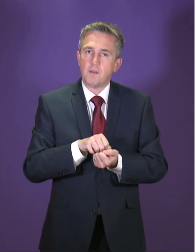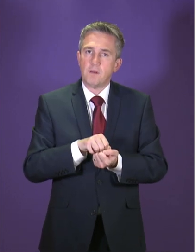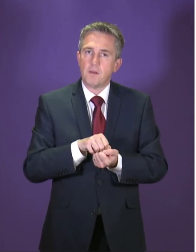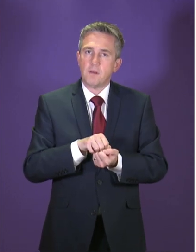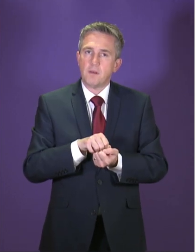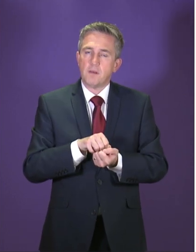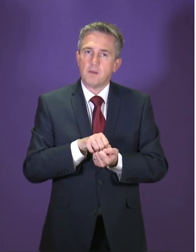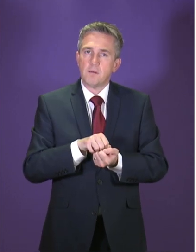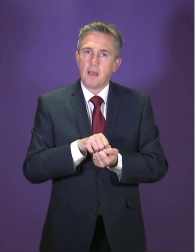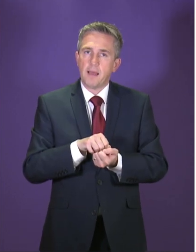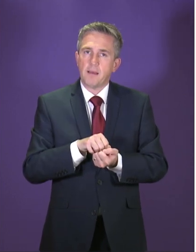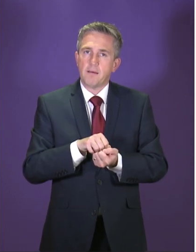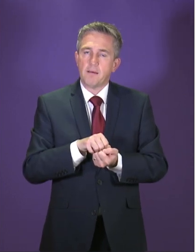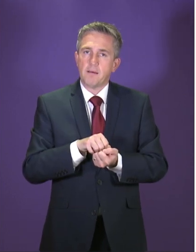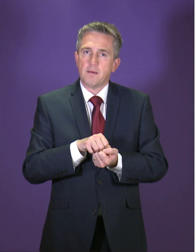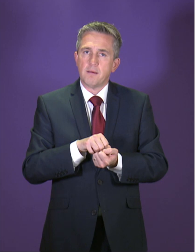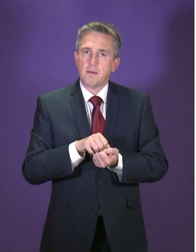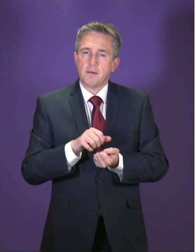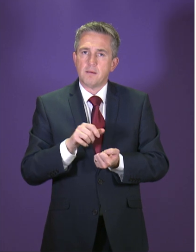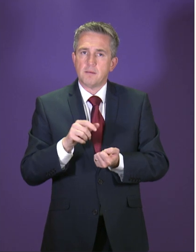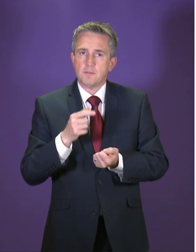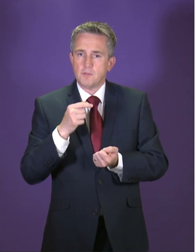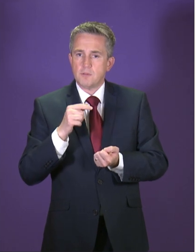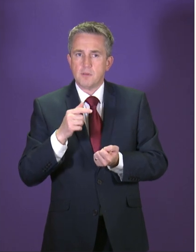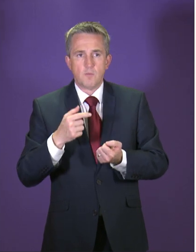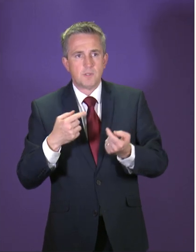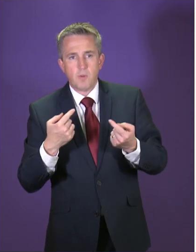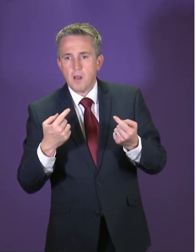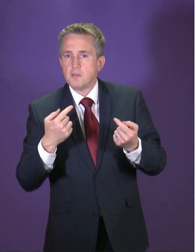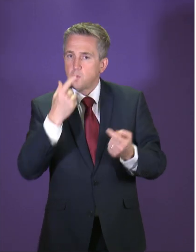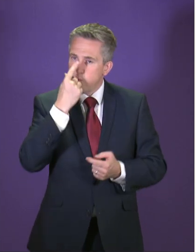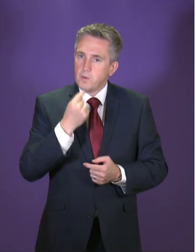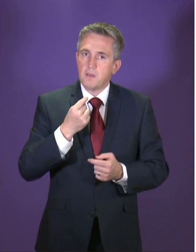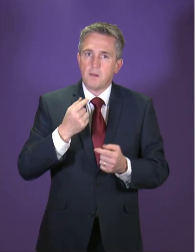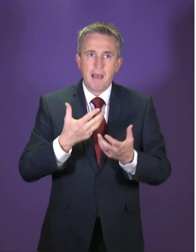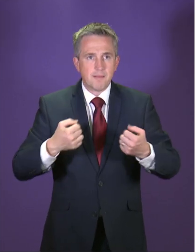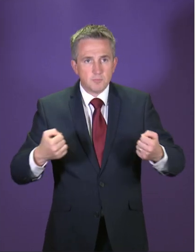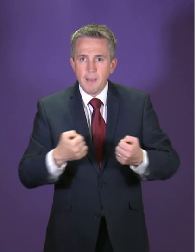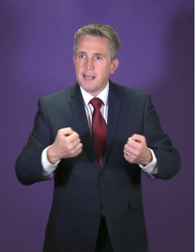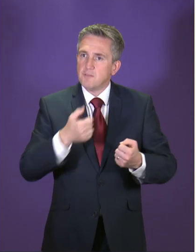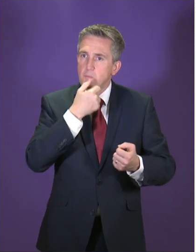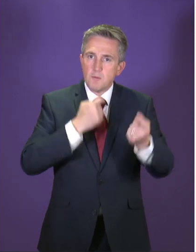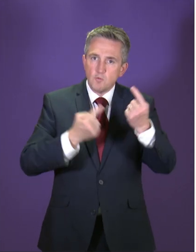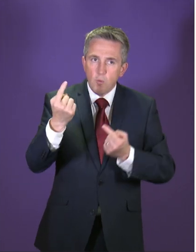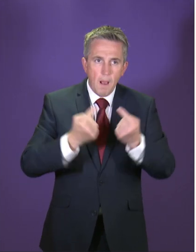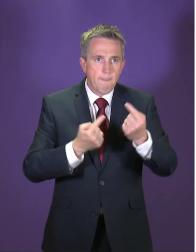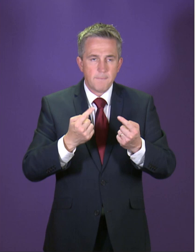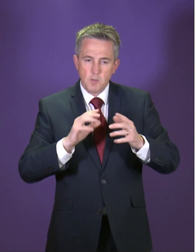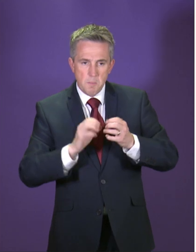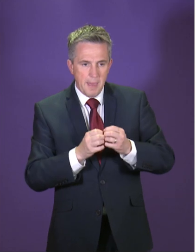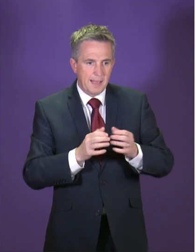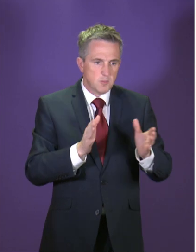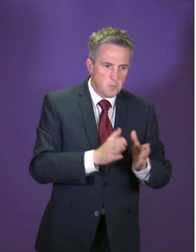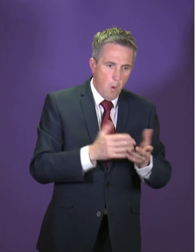capacity, a lot of power, and the ability to do pretty much anything you want, lots of space. You could make small space, large